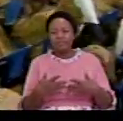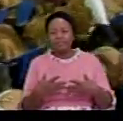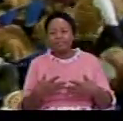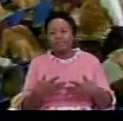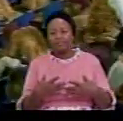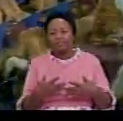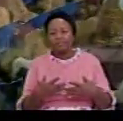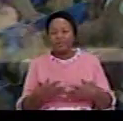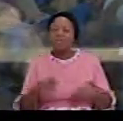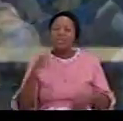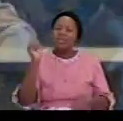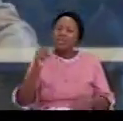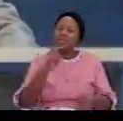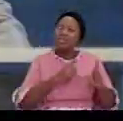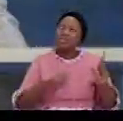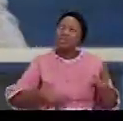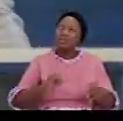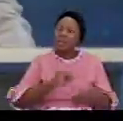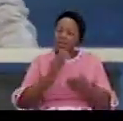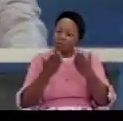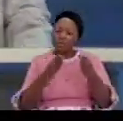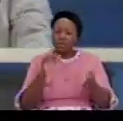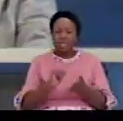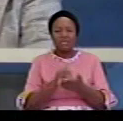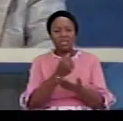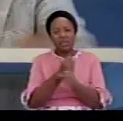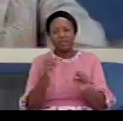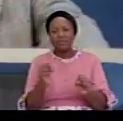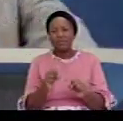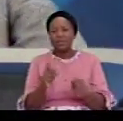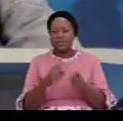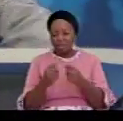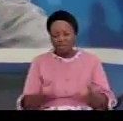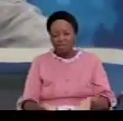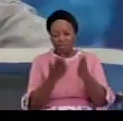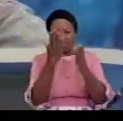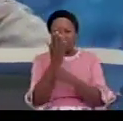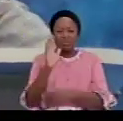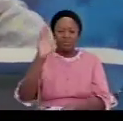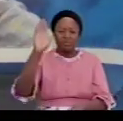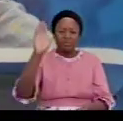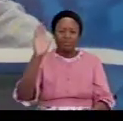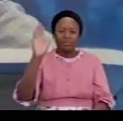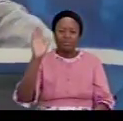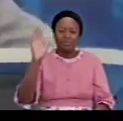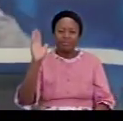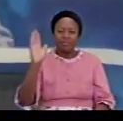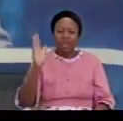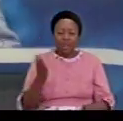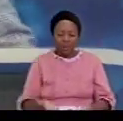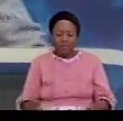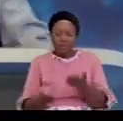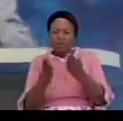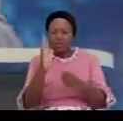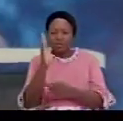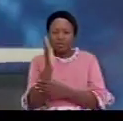Yes, Lord, I want the salvation. Then you raise up your hand. Raise up your hand